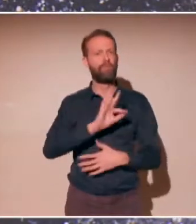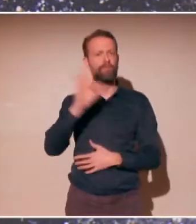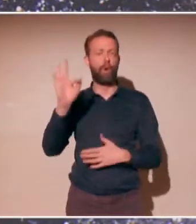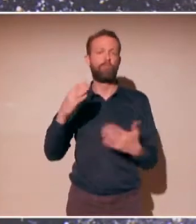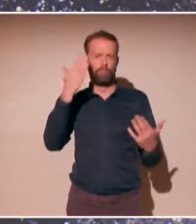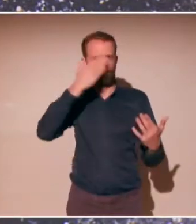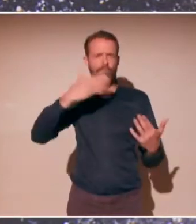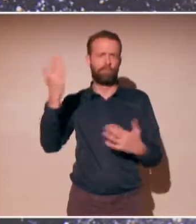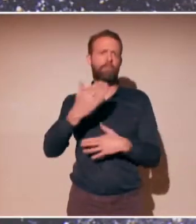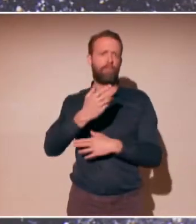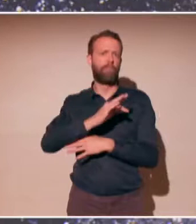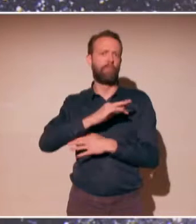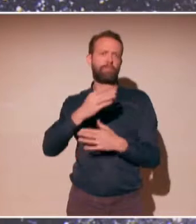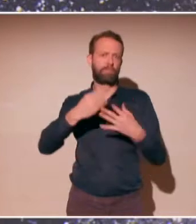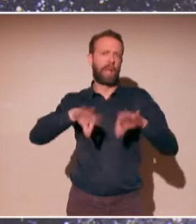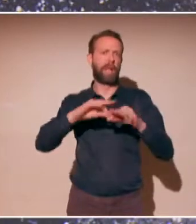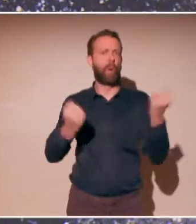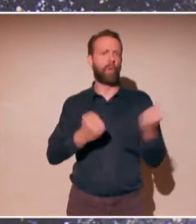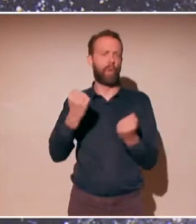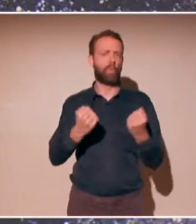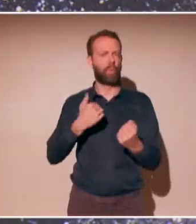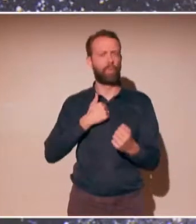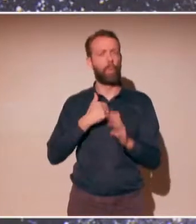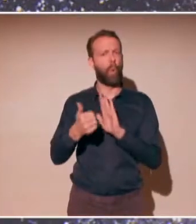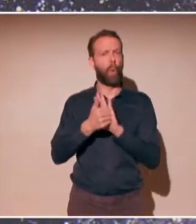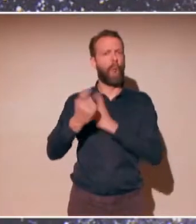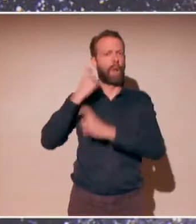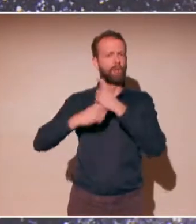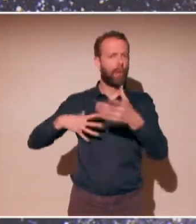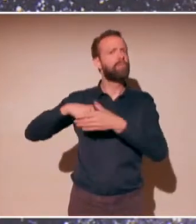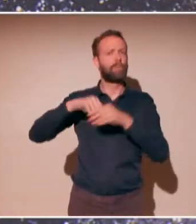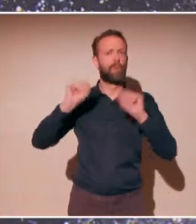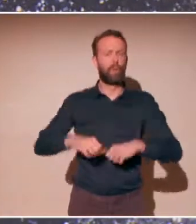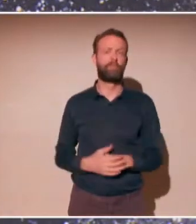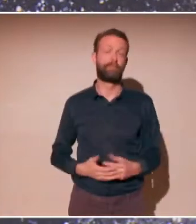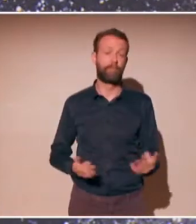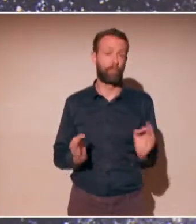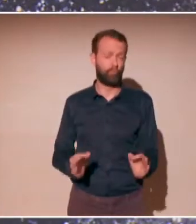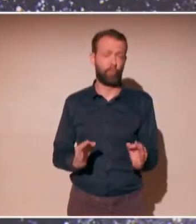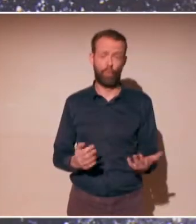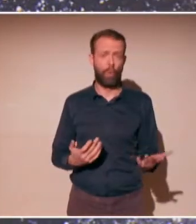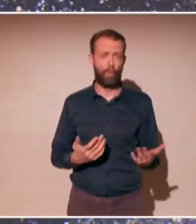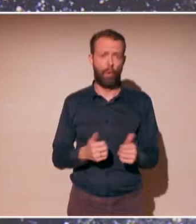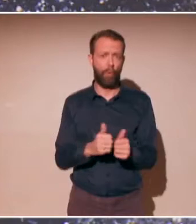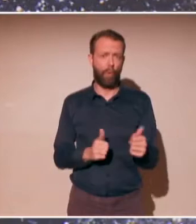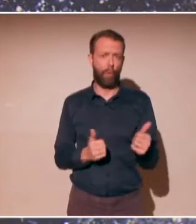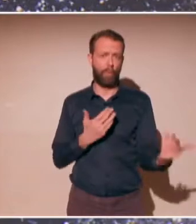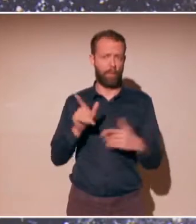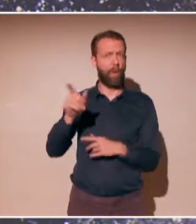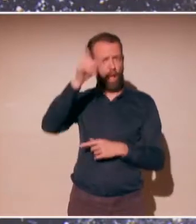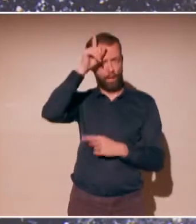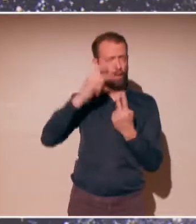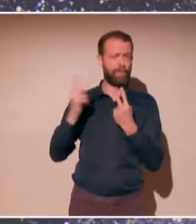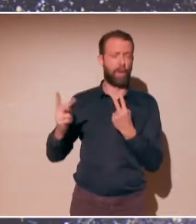example to fill this gap between us and the other leaders. France is a leading country in terms of car construction